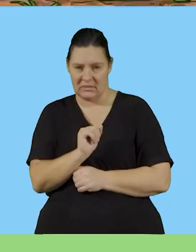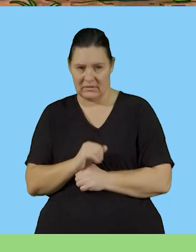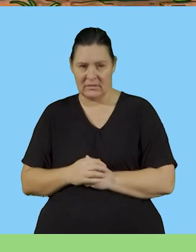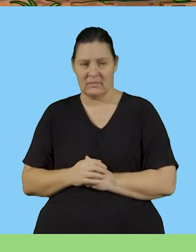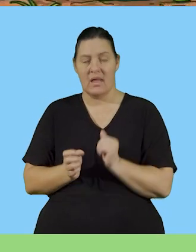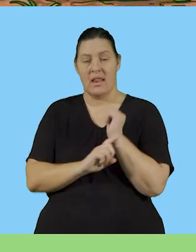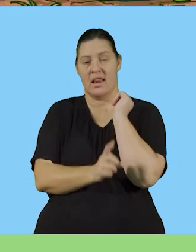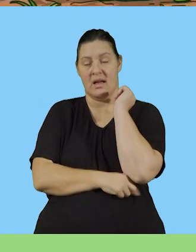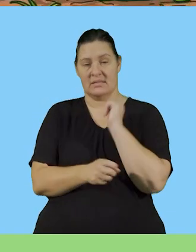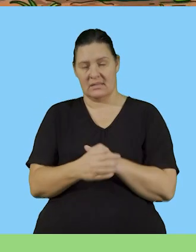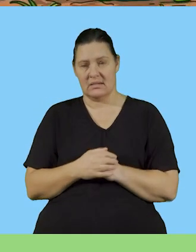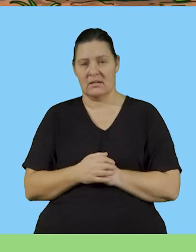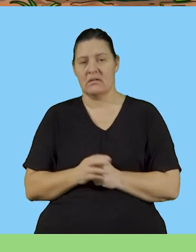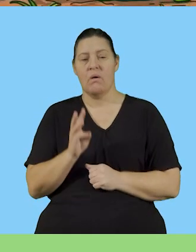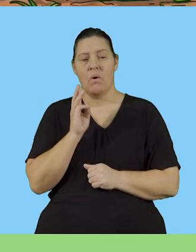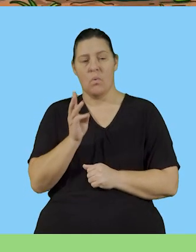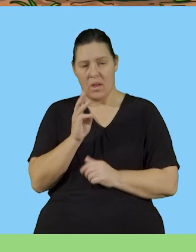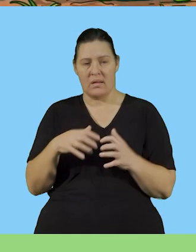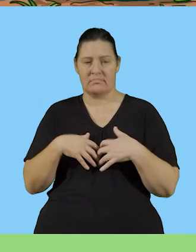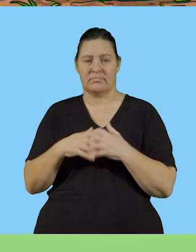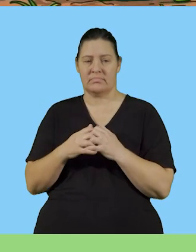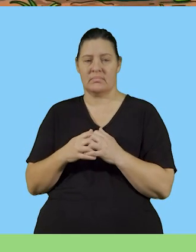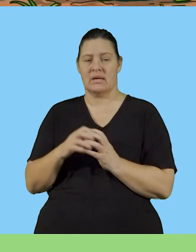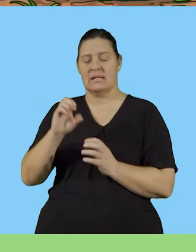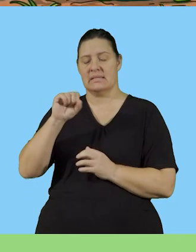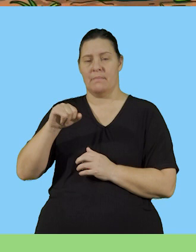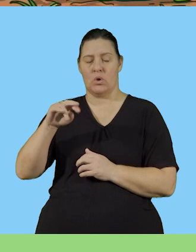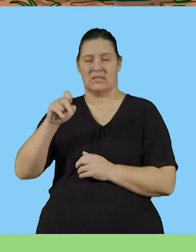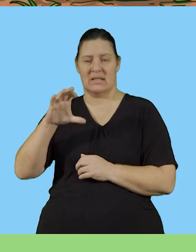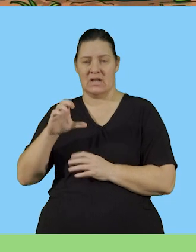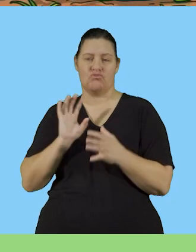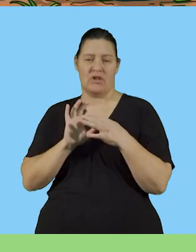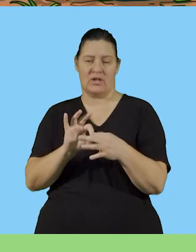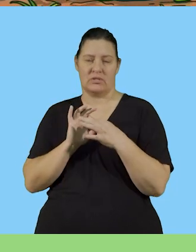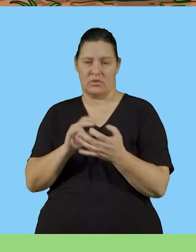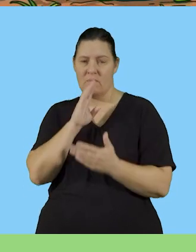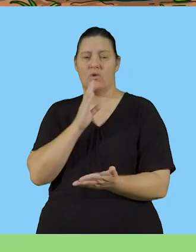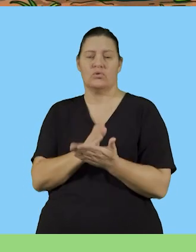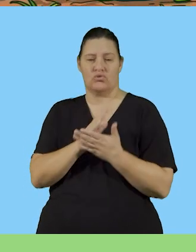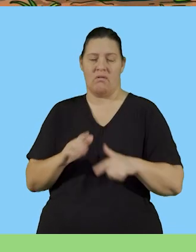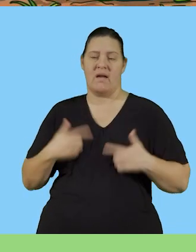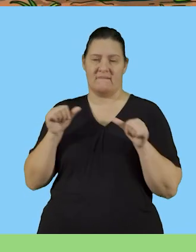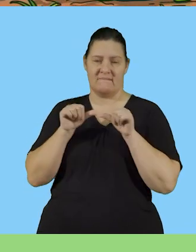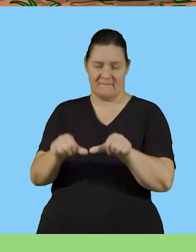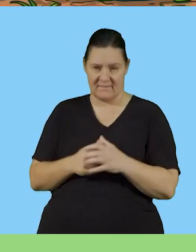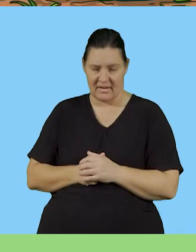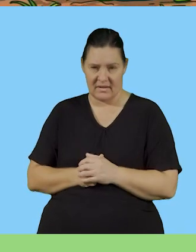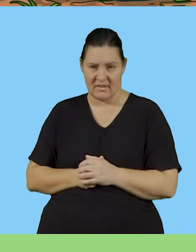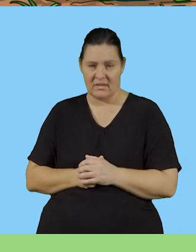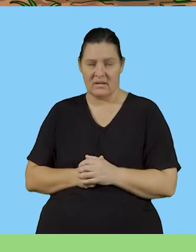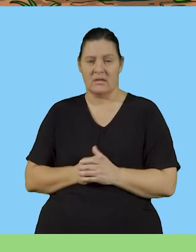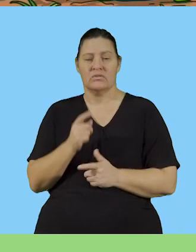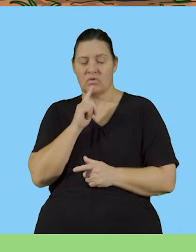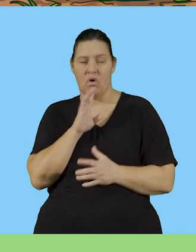nutrition. Lastly, they are going to be forming symbiotic relationships to ensure that they survive. If you